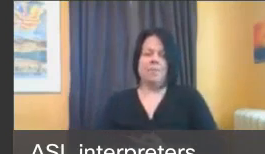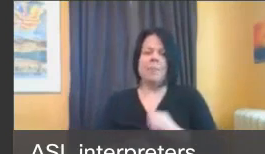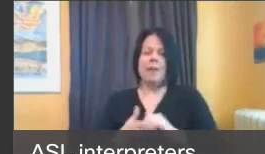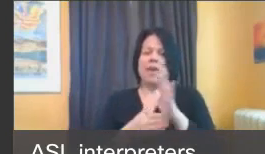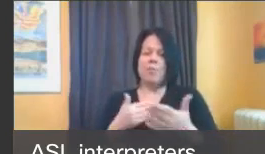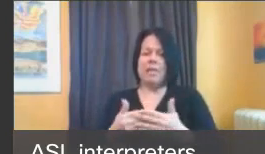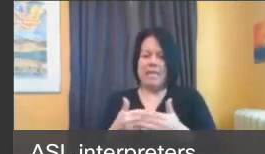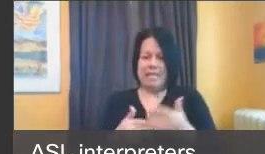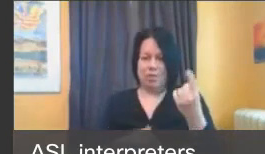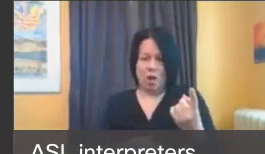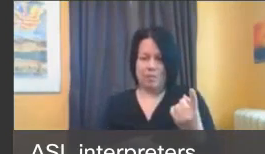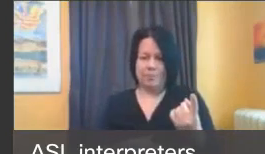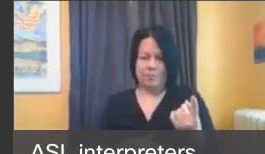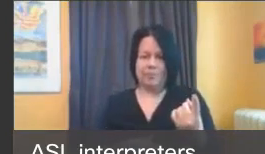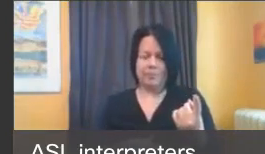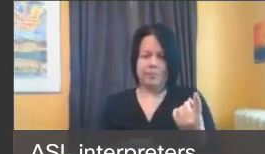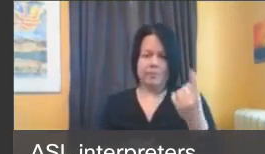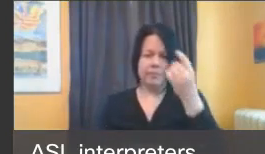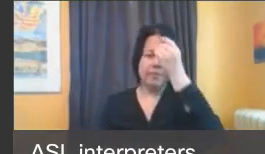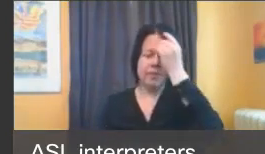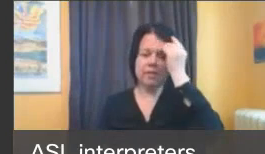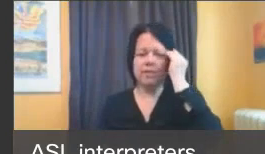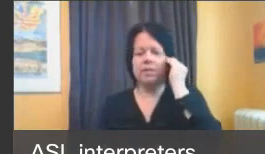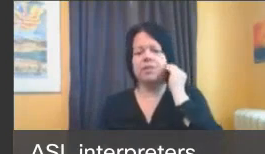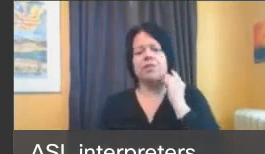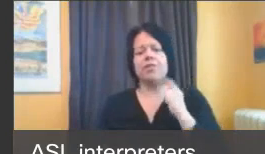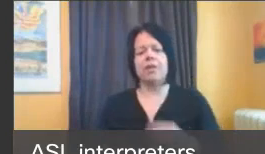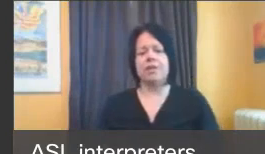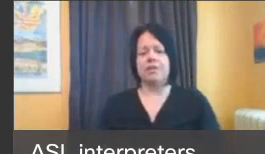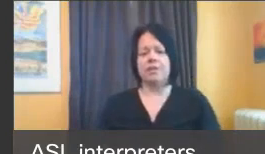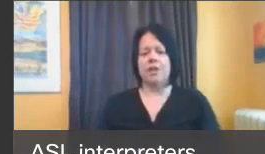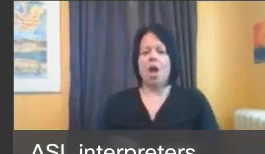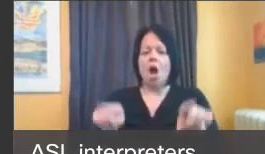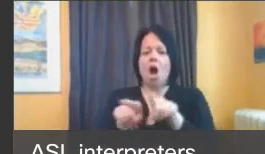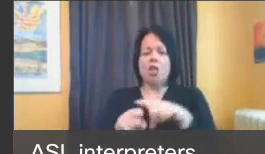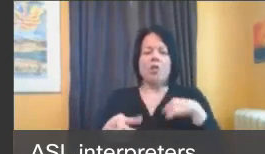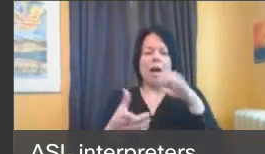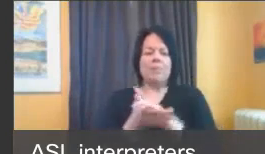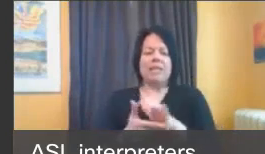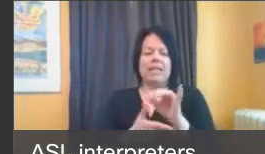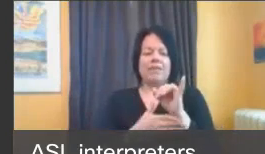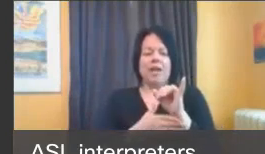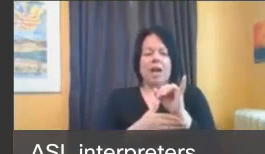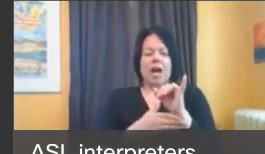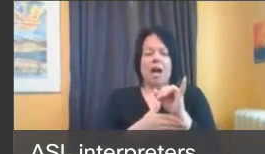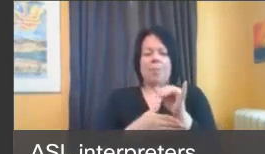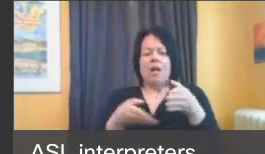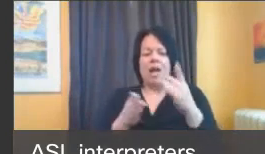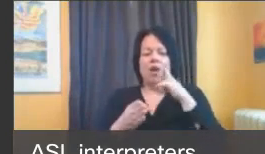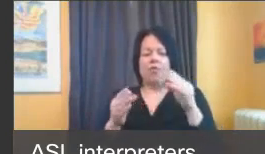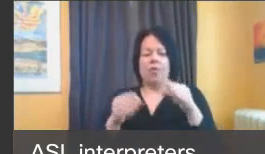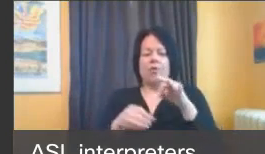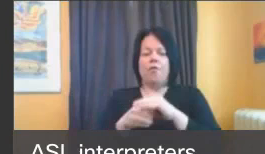easy one. I also believe that we need to allow for voter registration and for people to change their